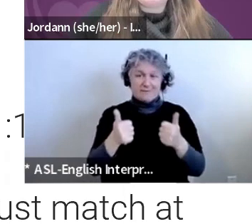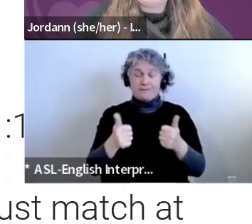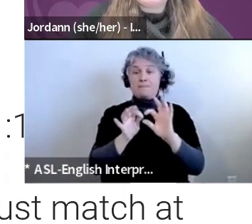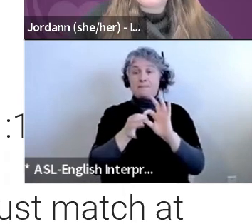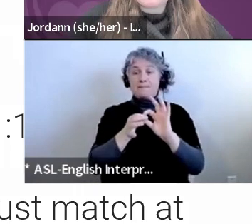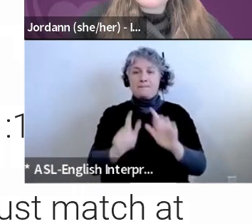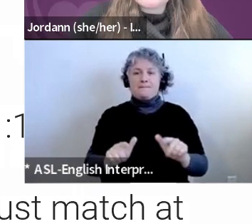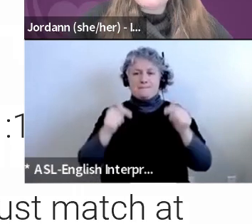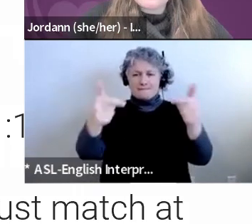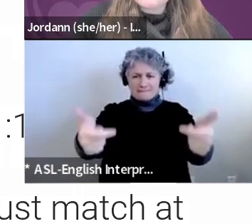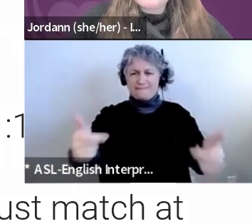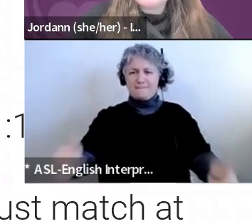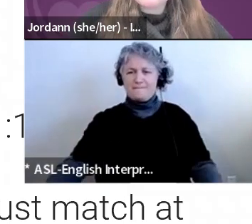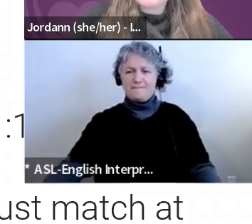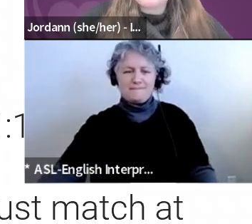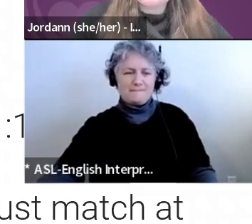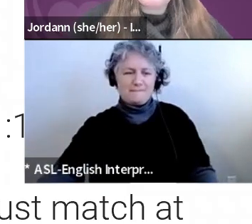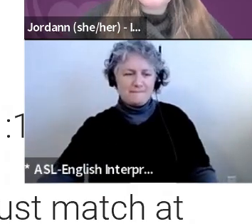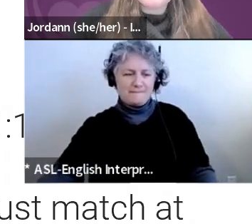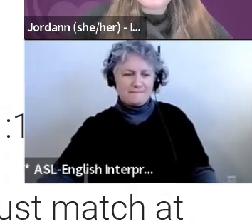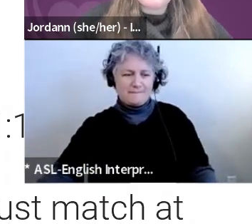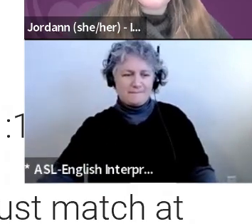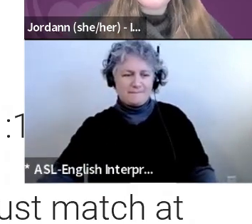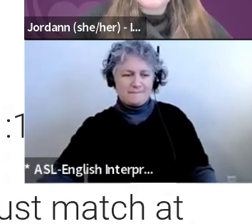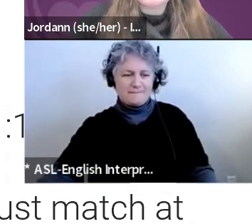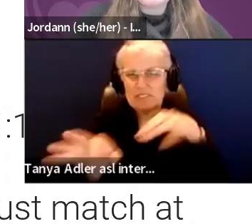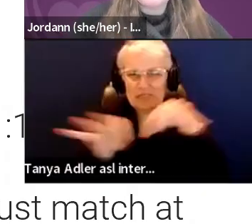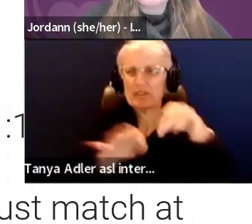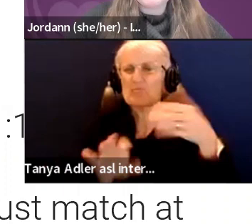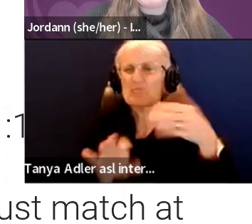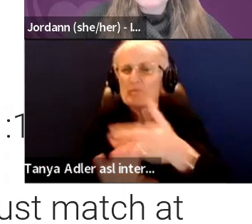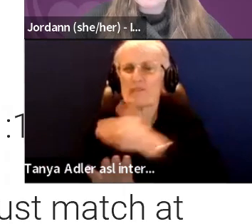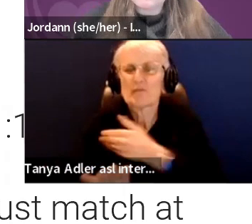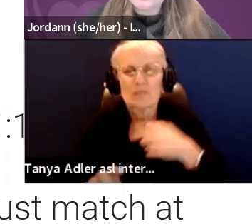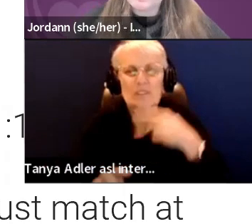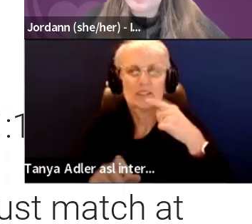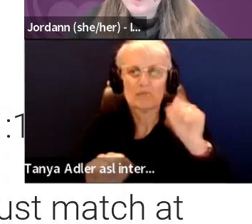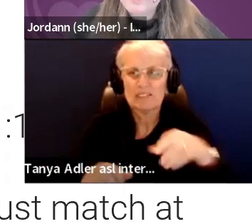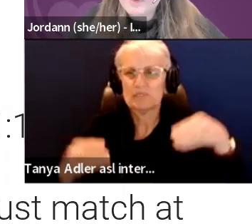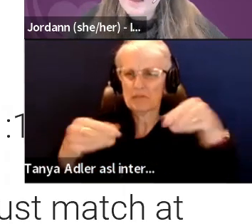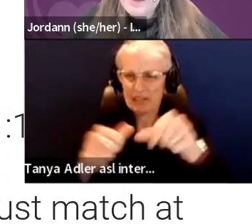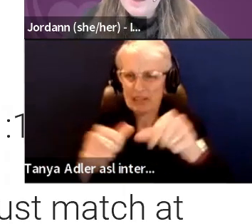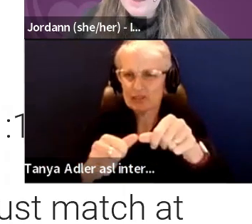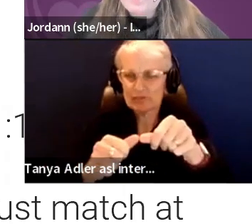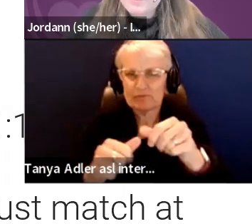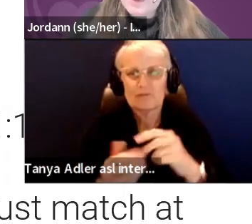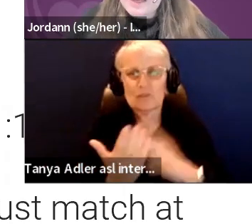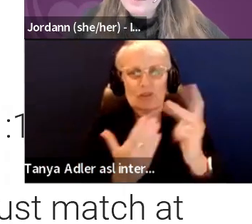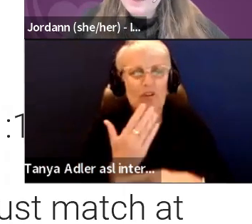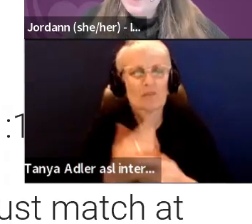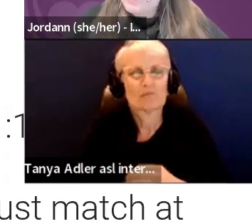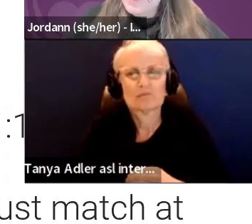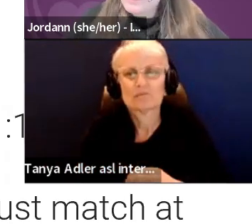I will talk about the seed funding piece. On the previous slide, I mentioned that seed funding must be matched for this program.